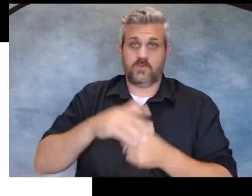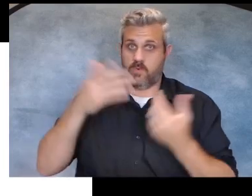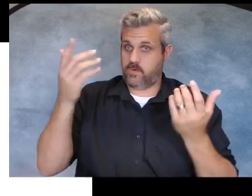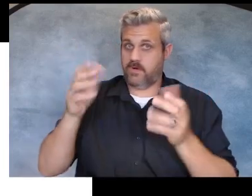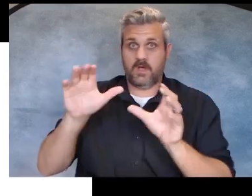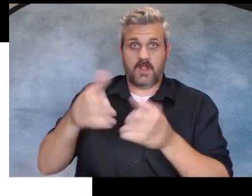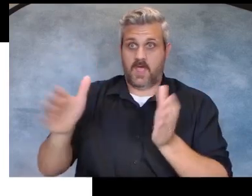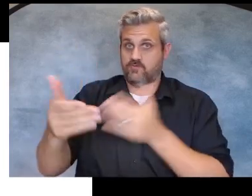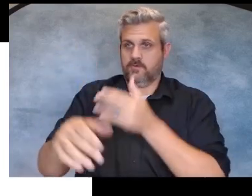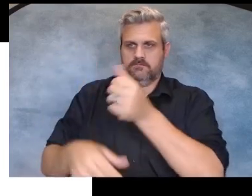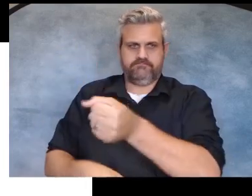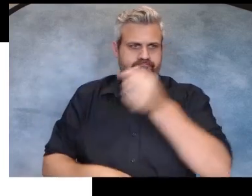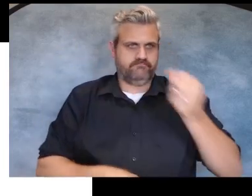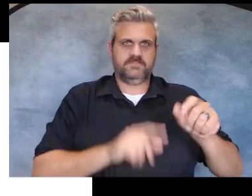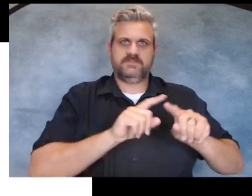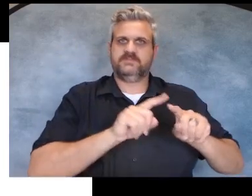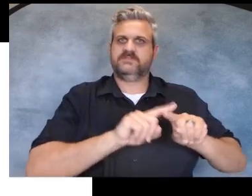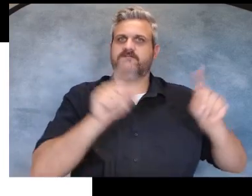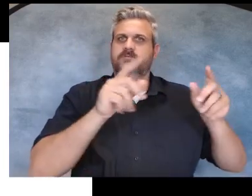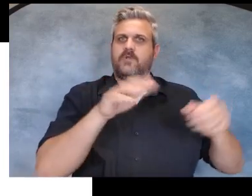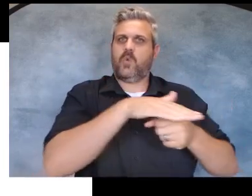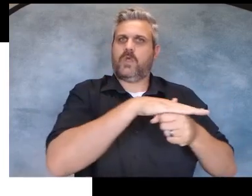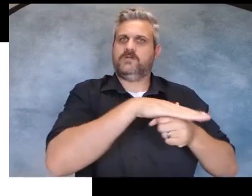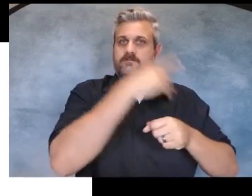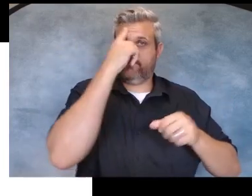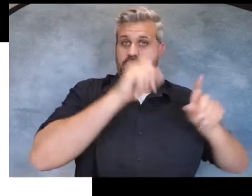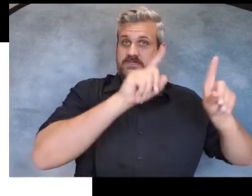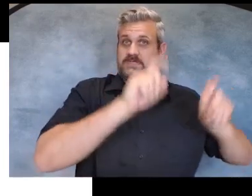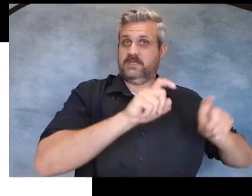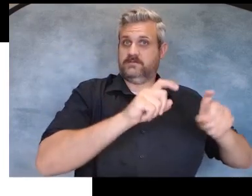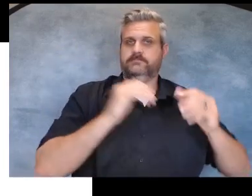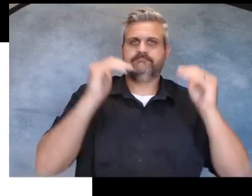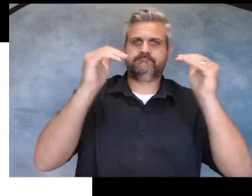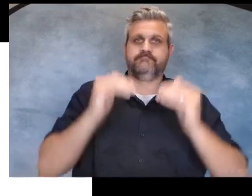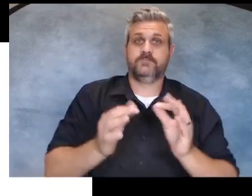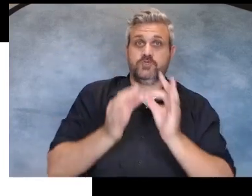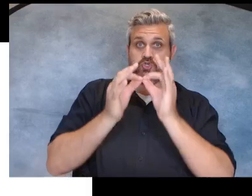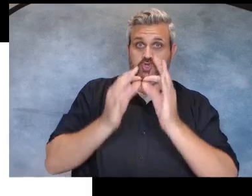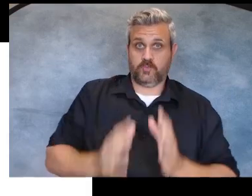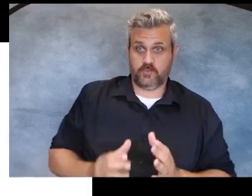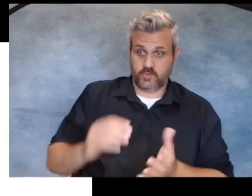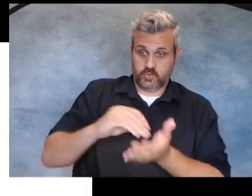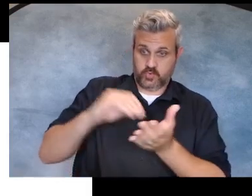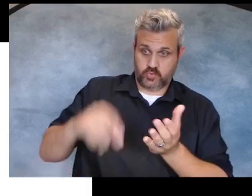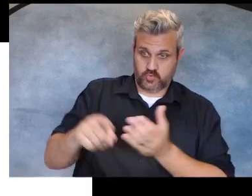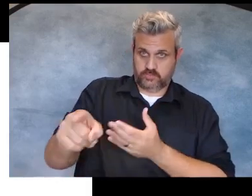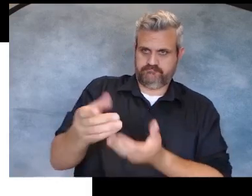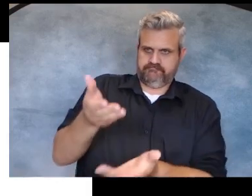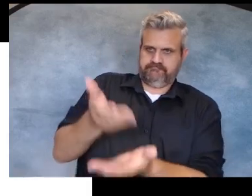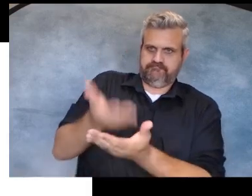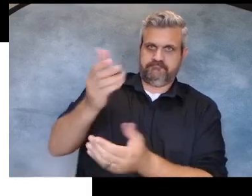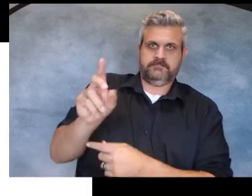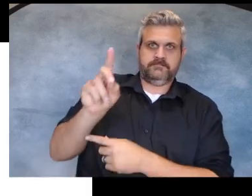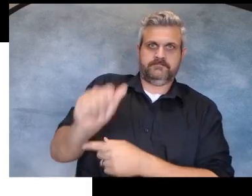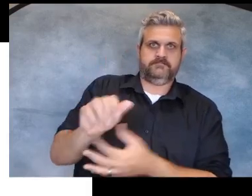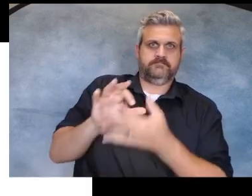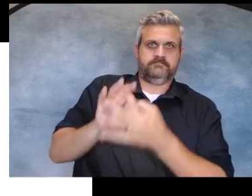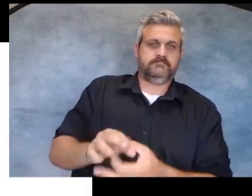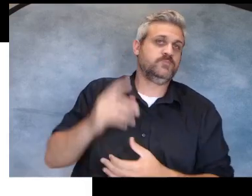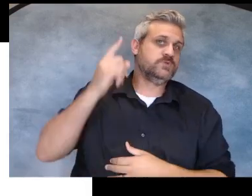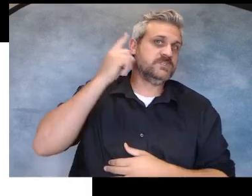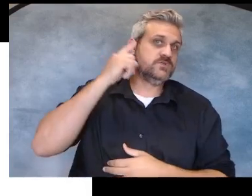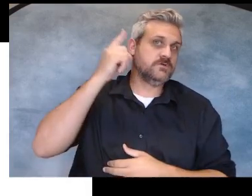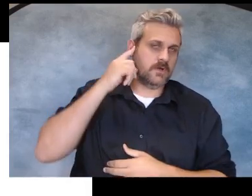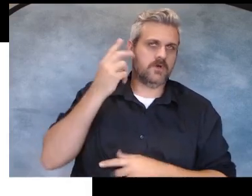separate location outside of the regular classroom. Interpreter, for when a student has a verified disability in the